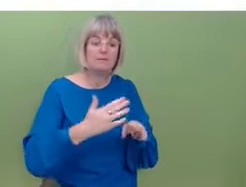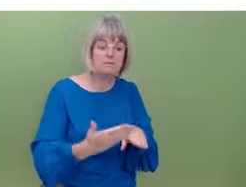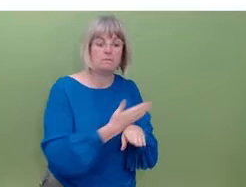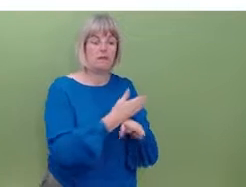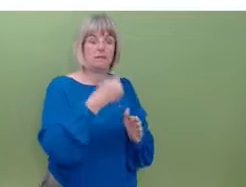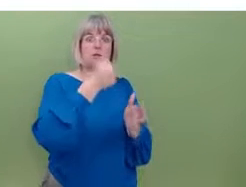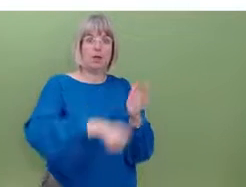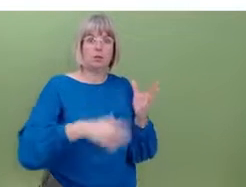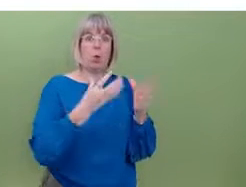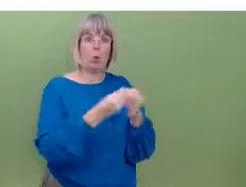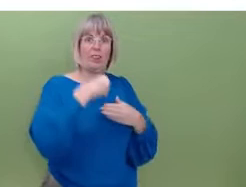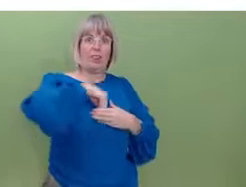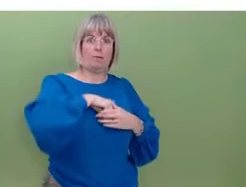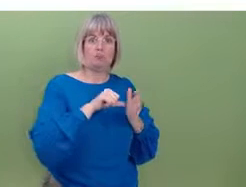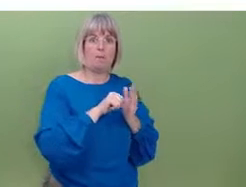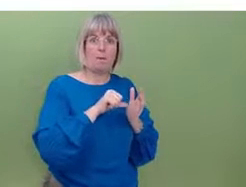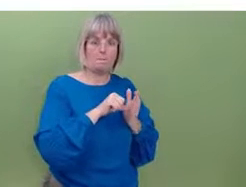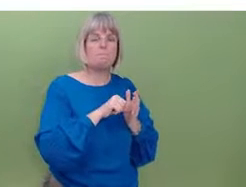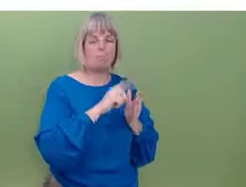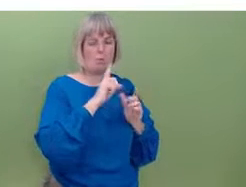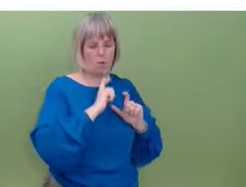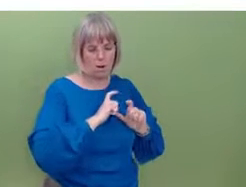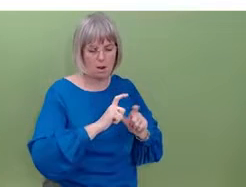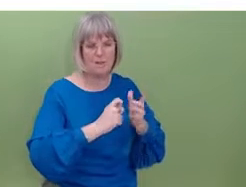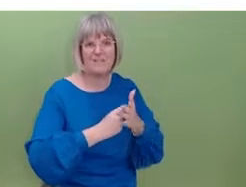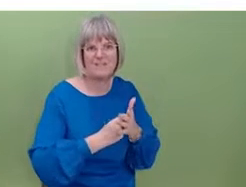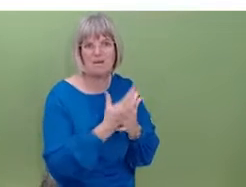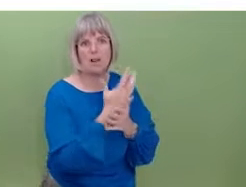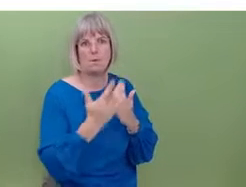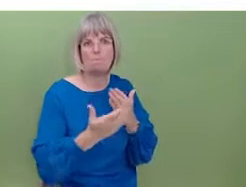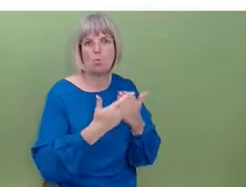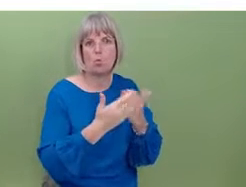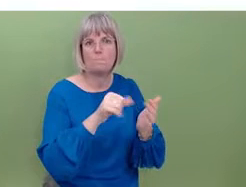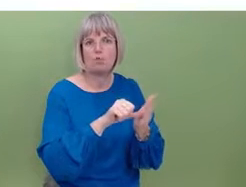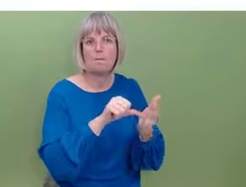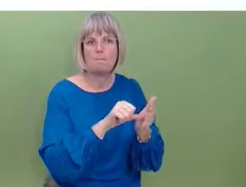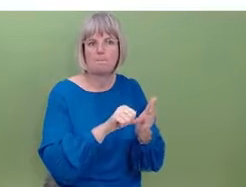problems and develop more problems. And I